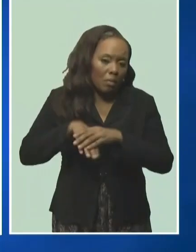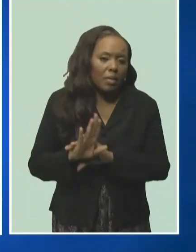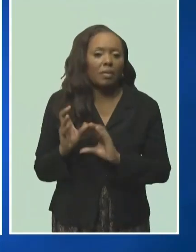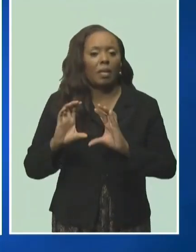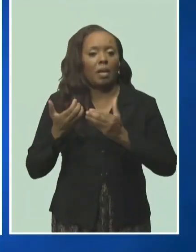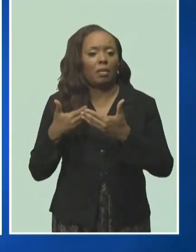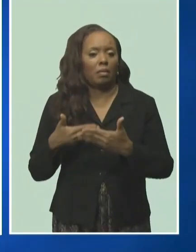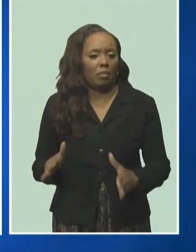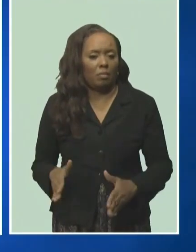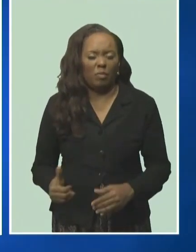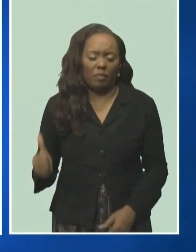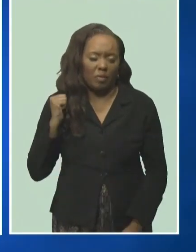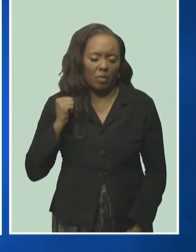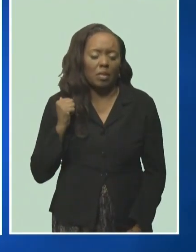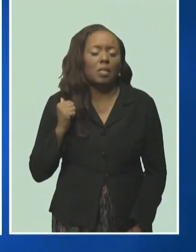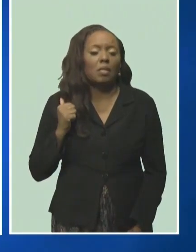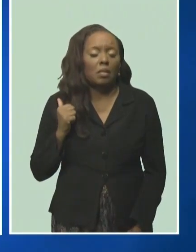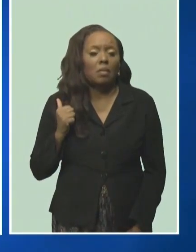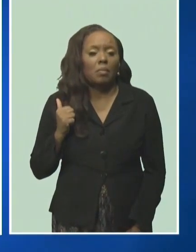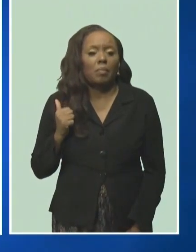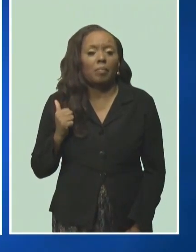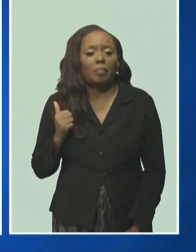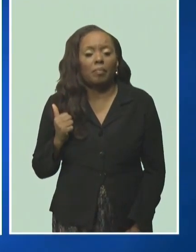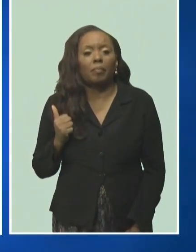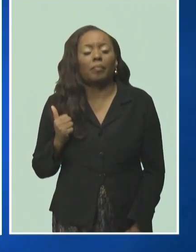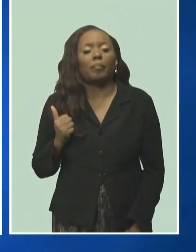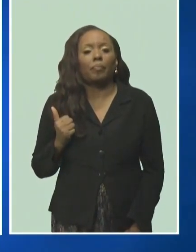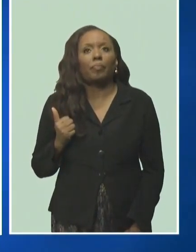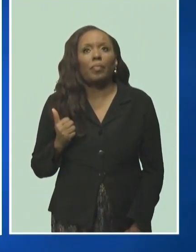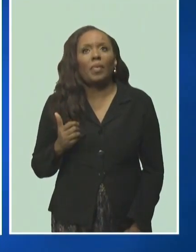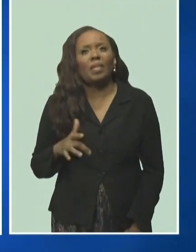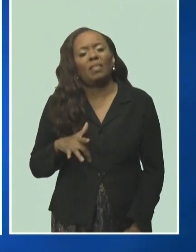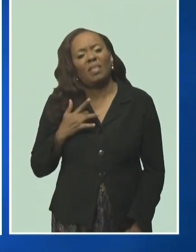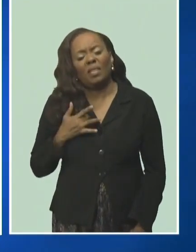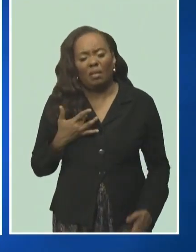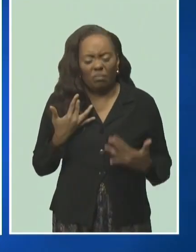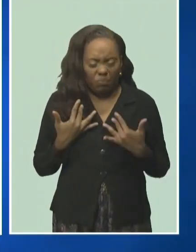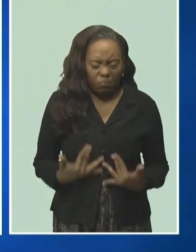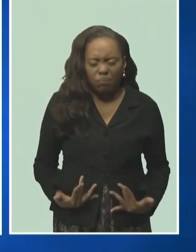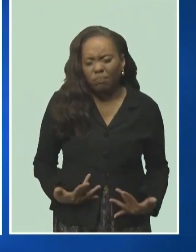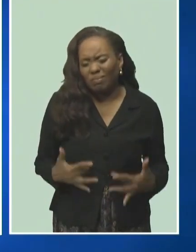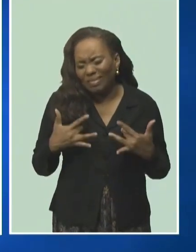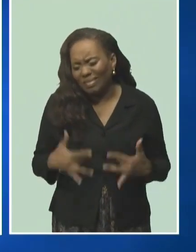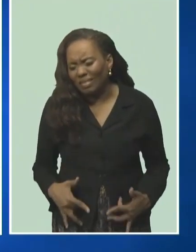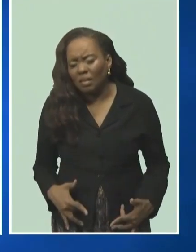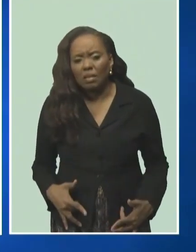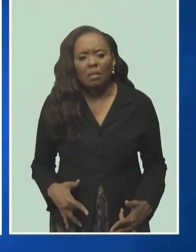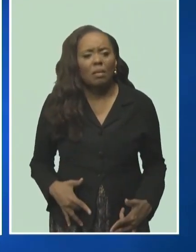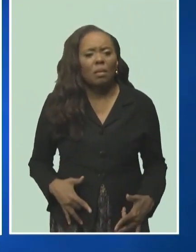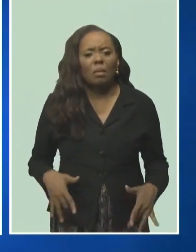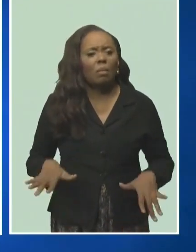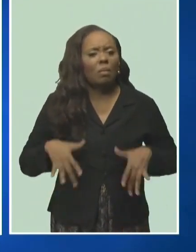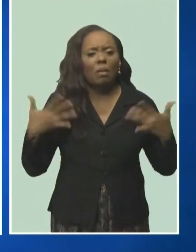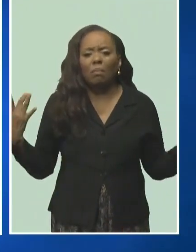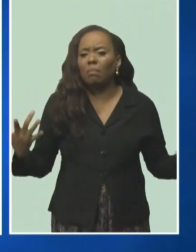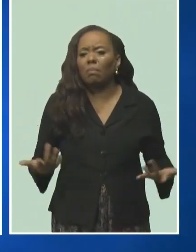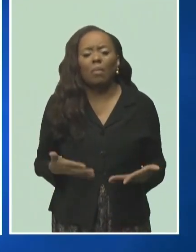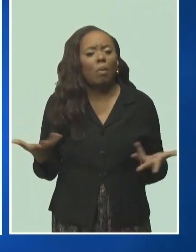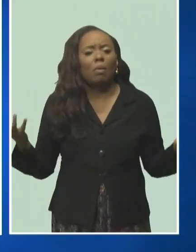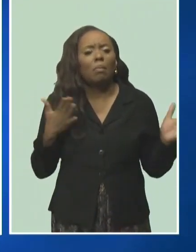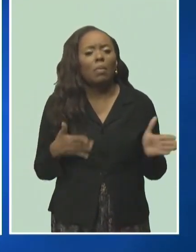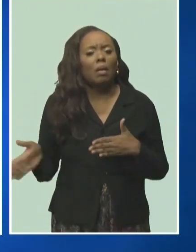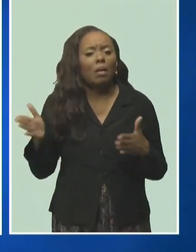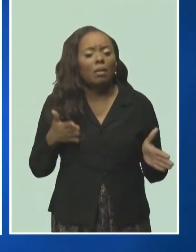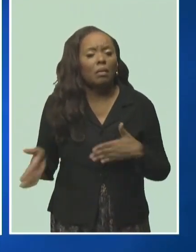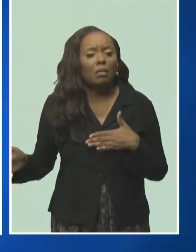school. We are feeling very disheartened at the moment because we really want to know what is going on and what the plan will be